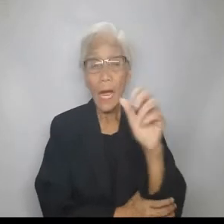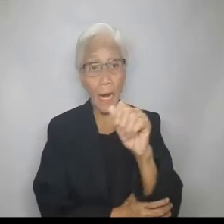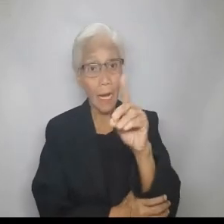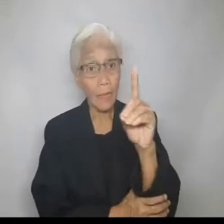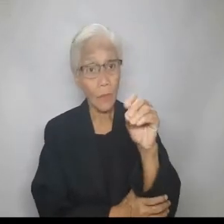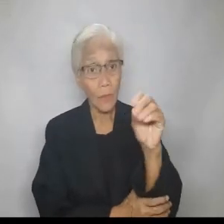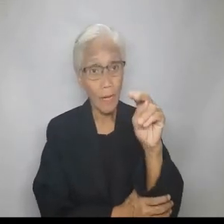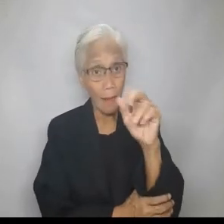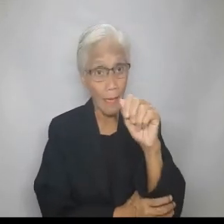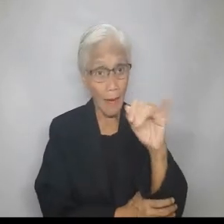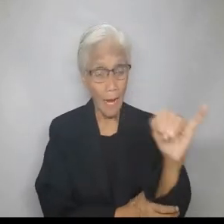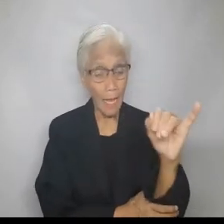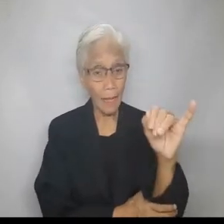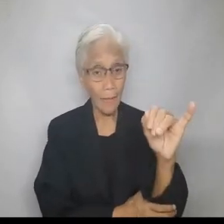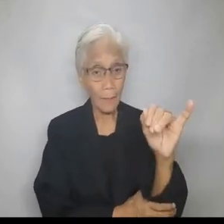Eloheinu